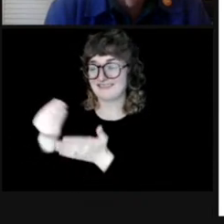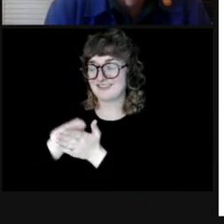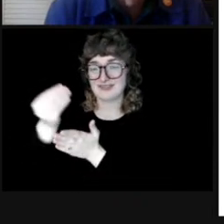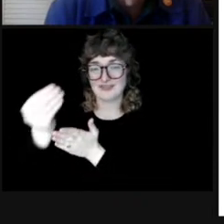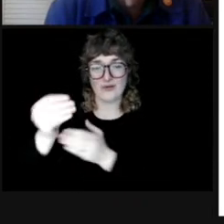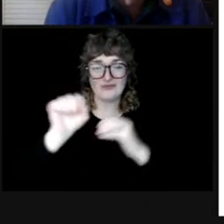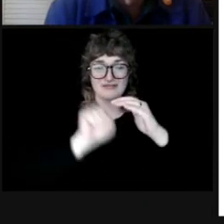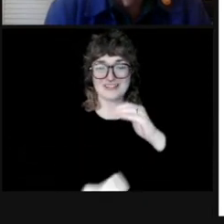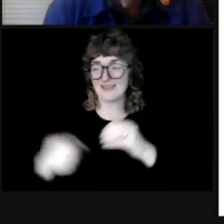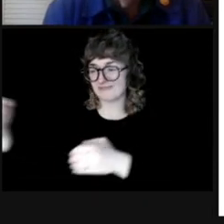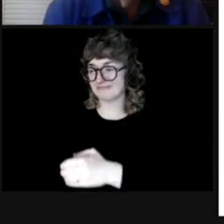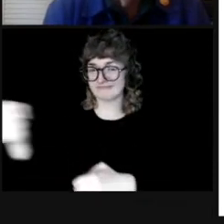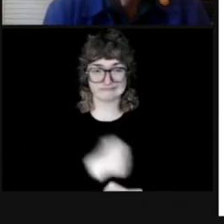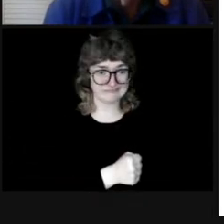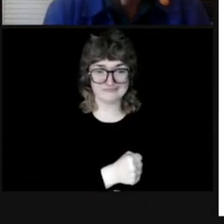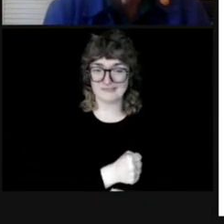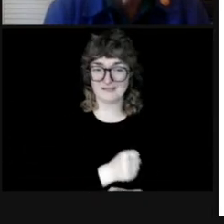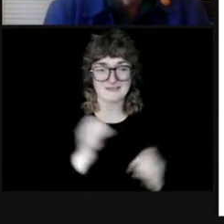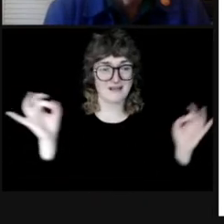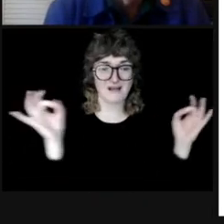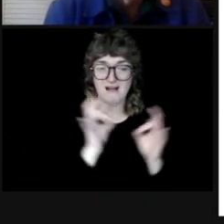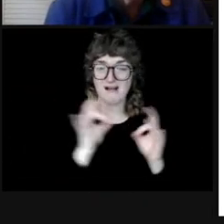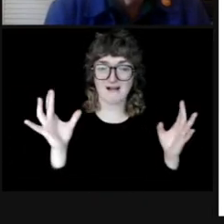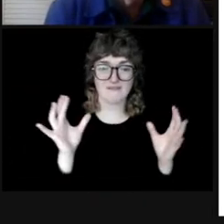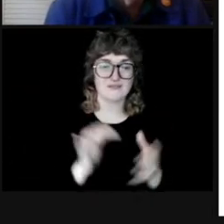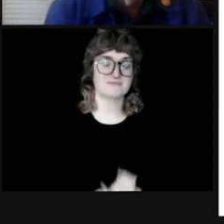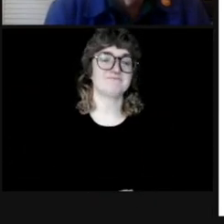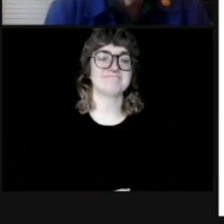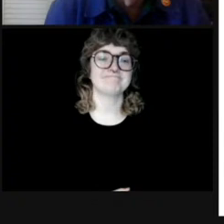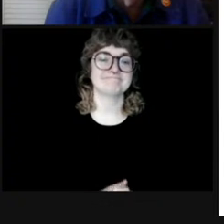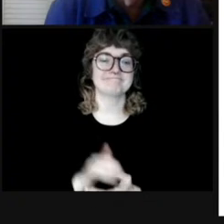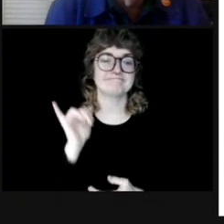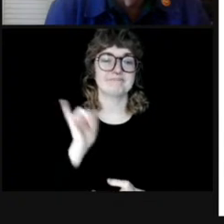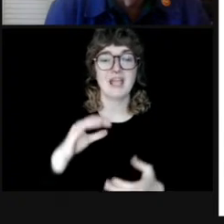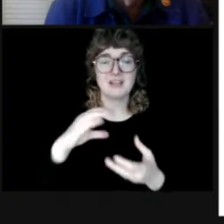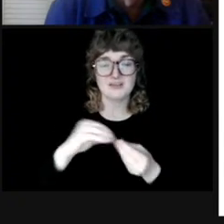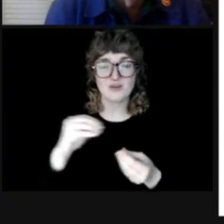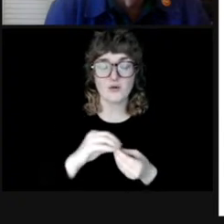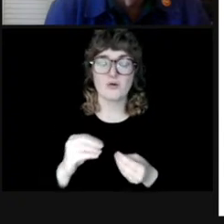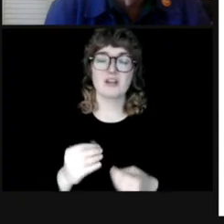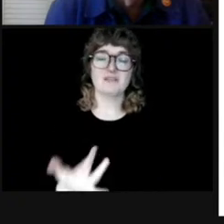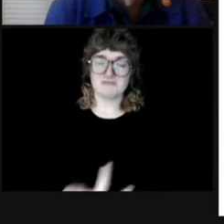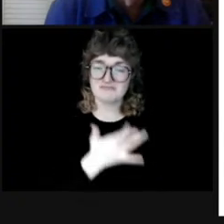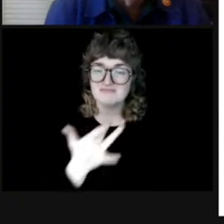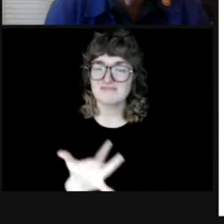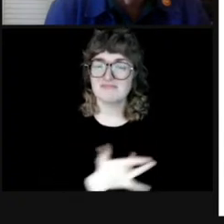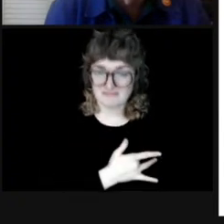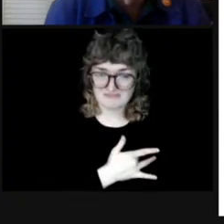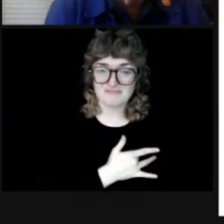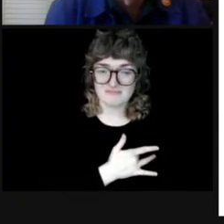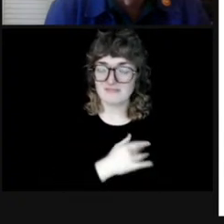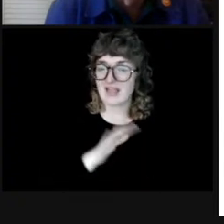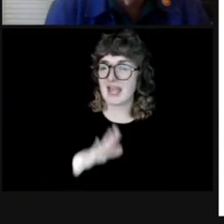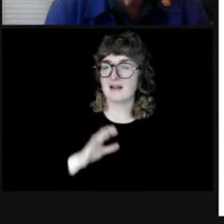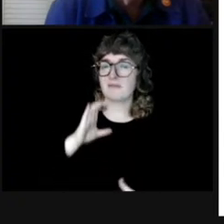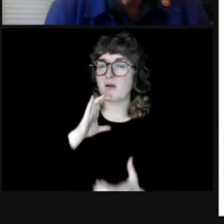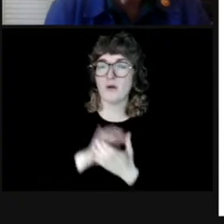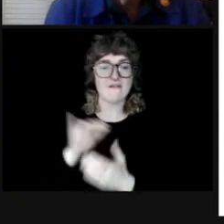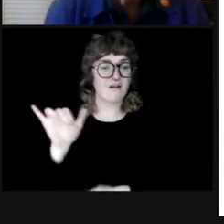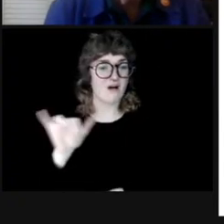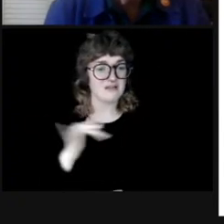just awful. And those are the kind of things that really, really move me and move my wife as well quite a